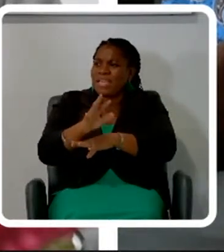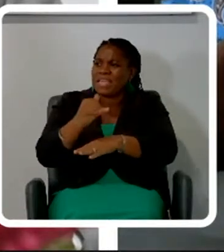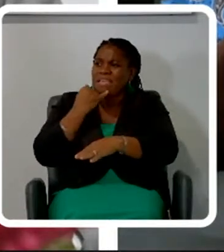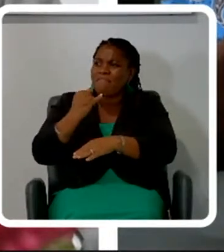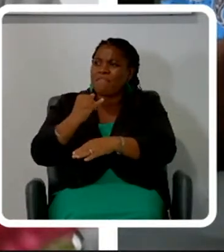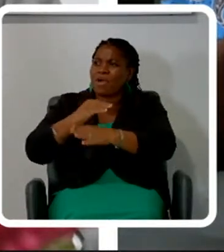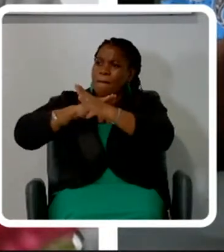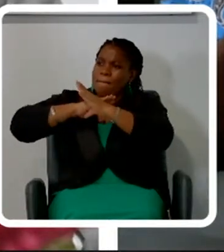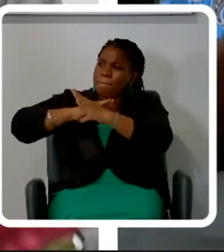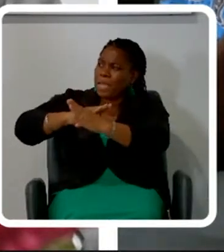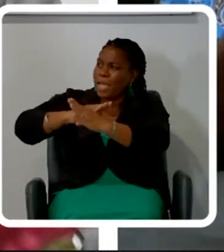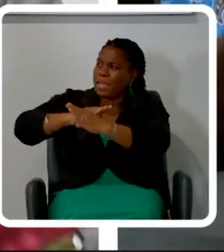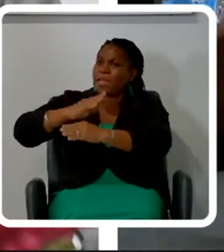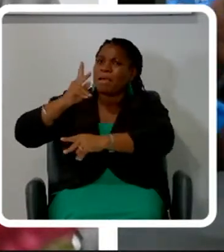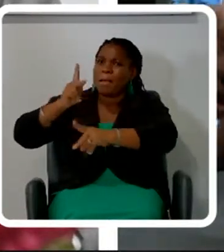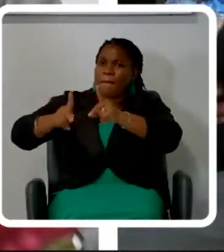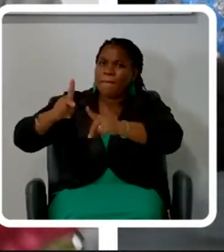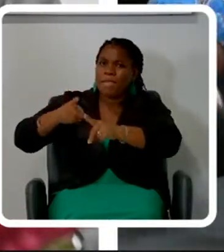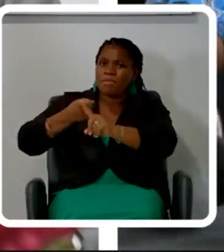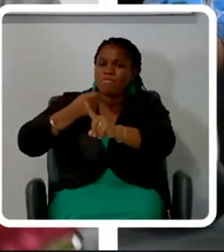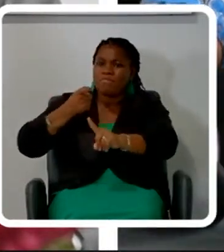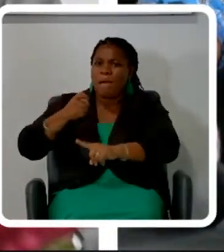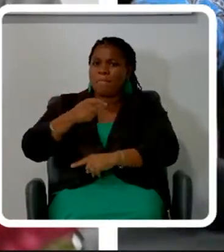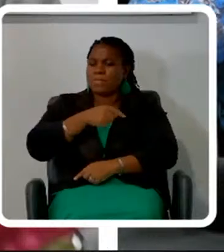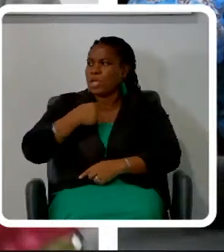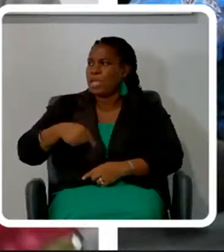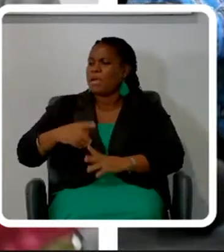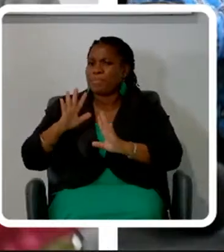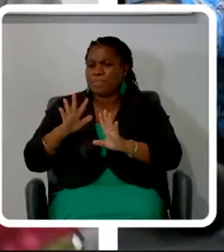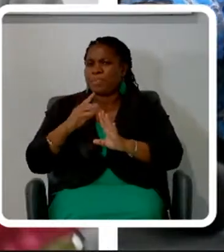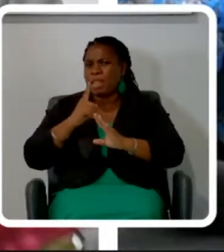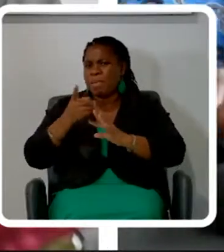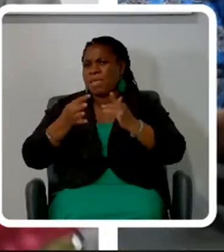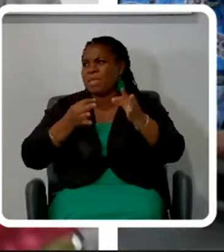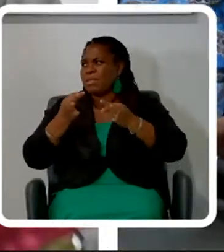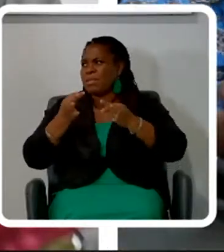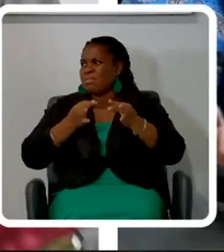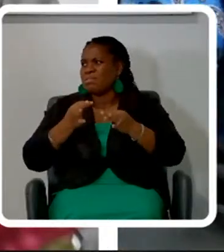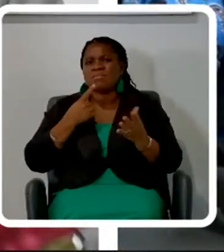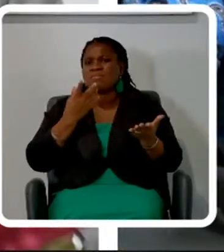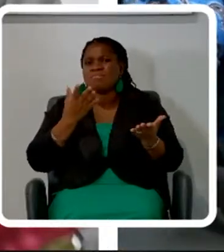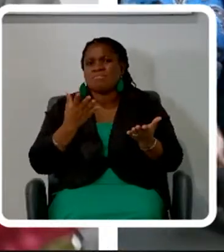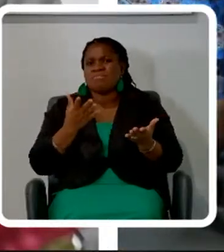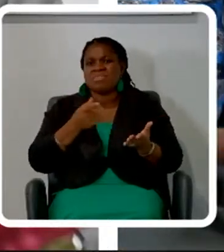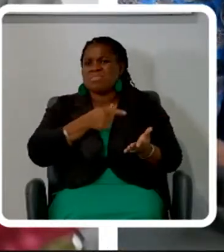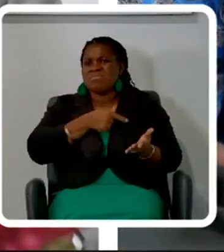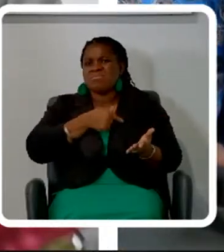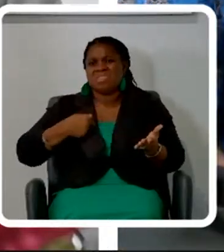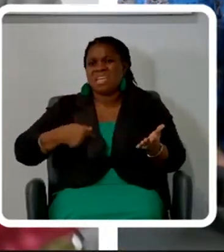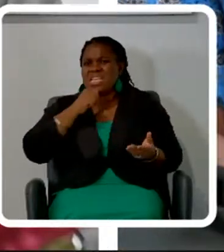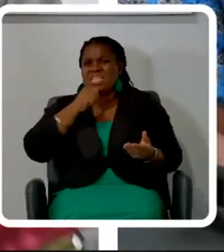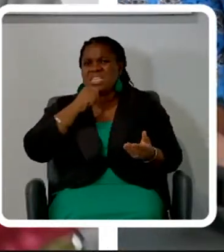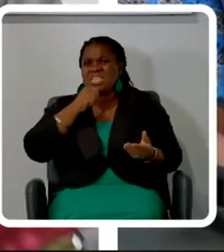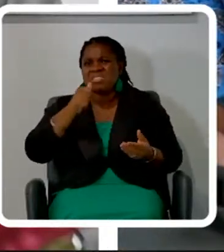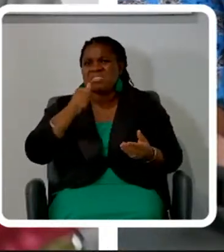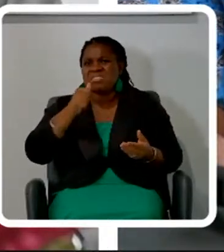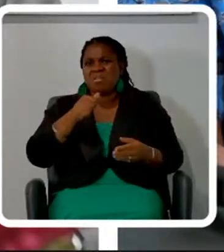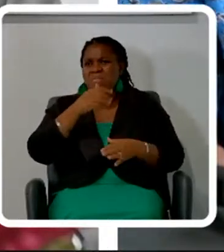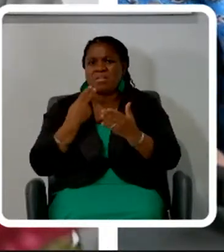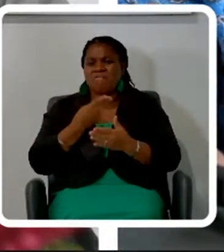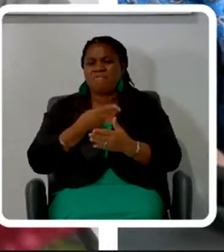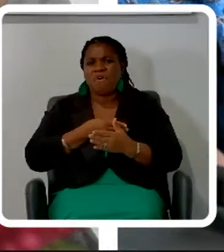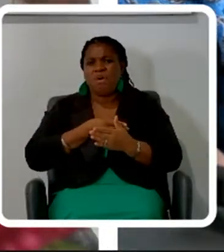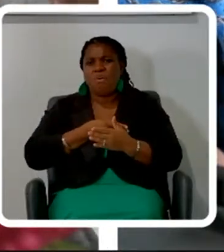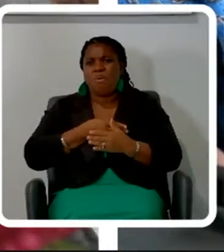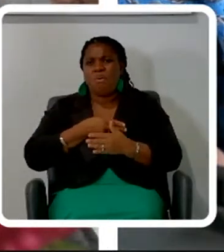our citizenship by investment program. Wait, let me say something to you. China is not participating in our citizenship by investment